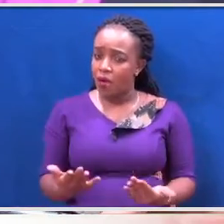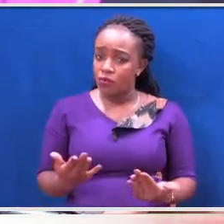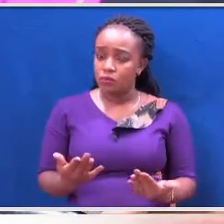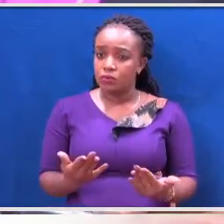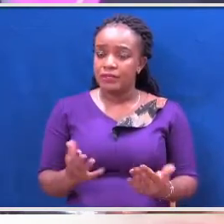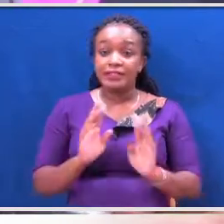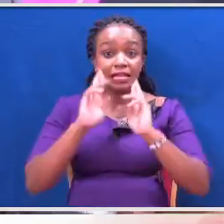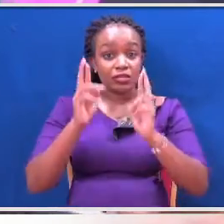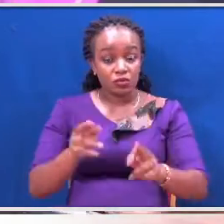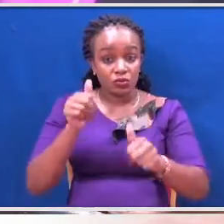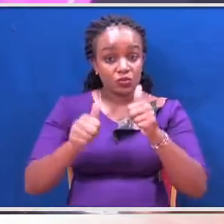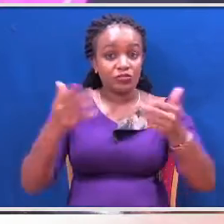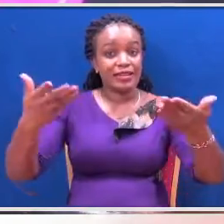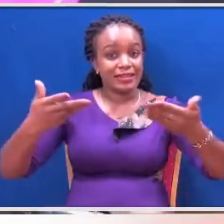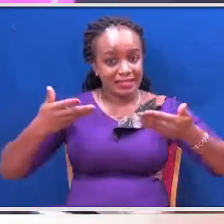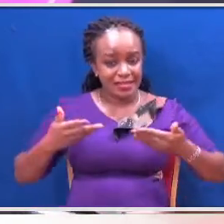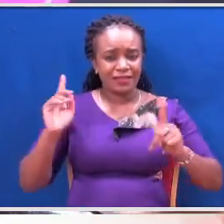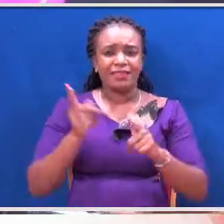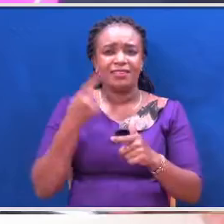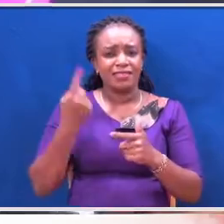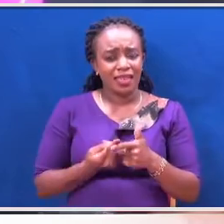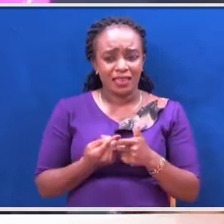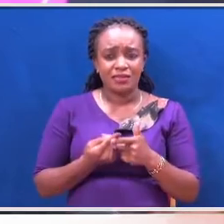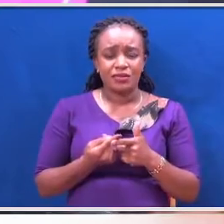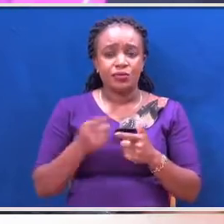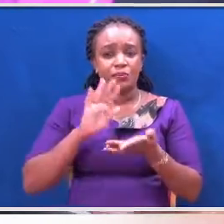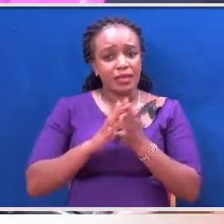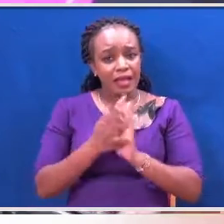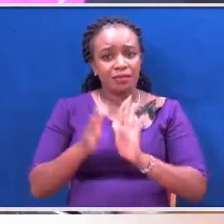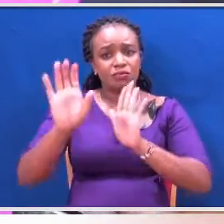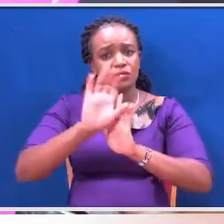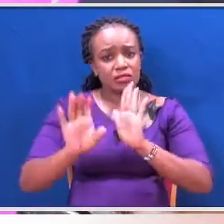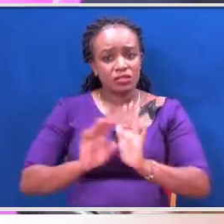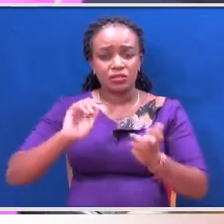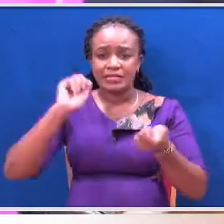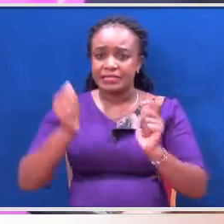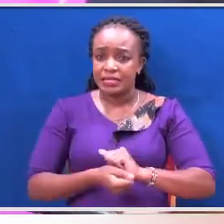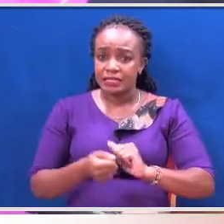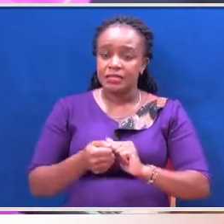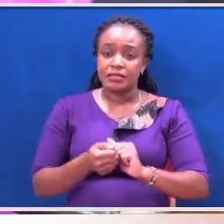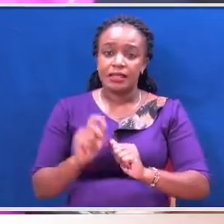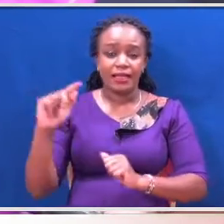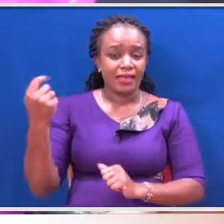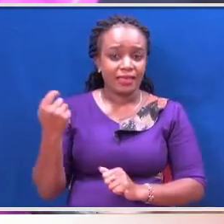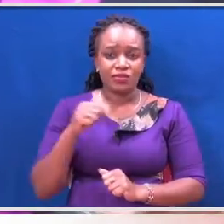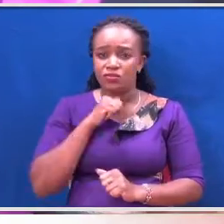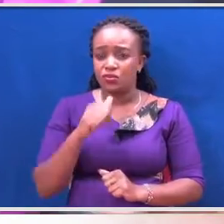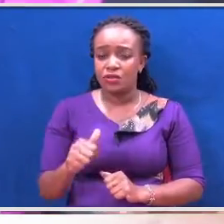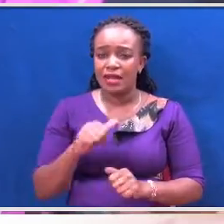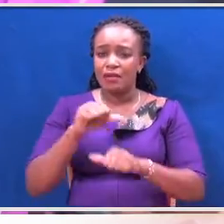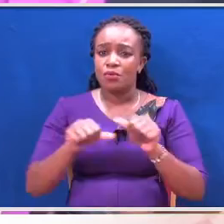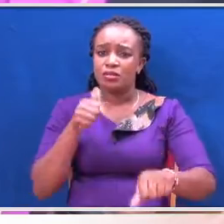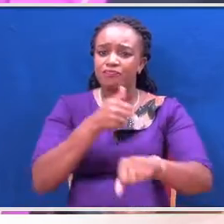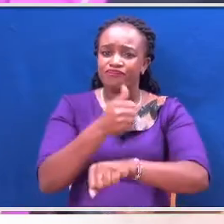ambayo itatokea pale mwisho ndio itakuwa katiba, mageuzi ya katiba katika Jamhuri ya Kenya. Si mambo ya huyu kuongea vibaya kwa